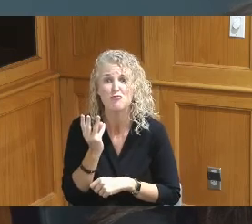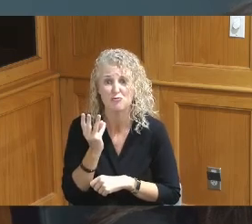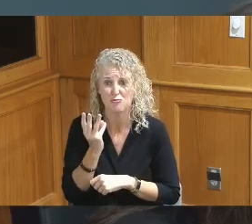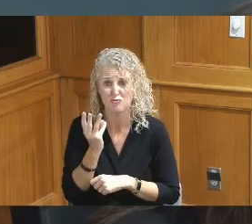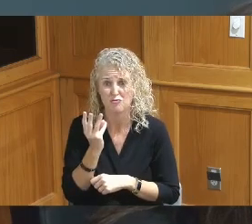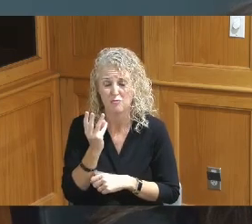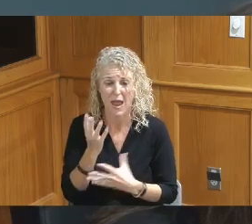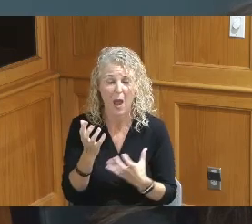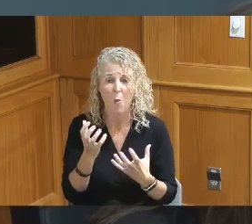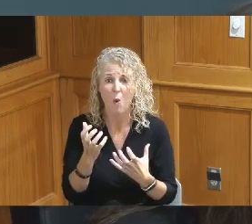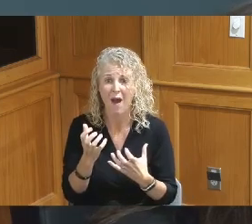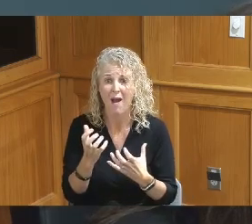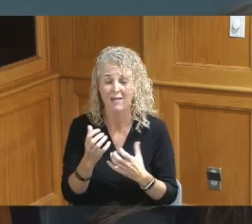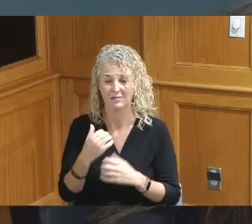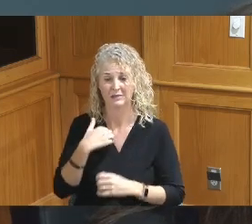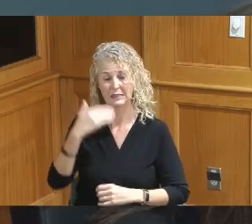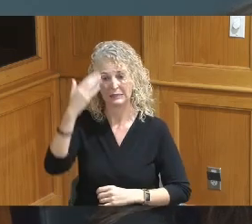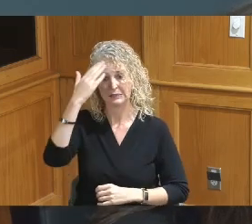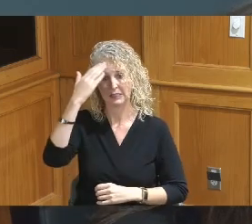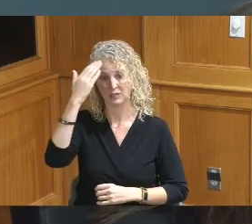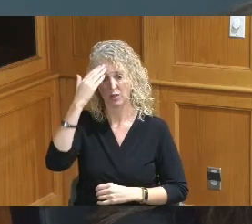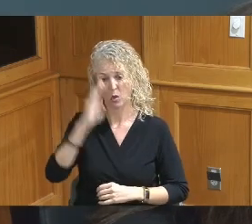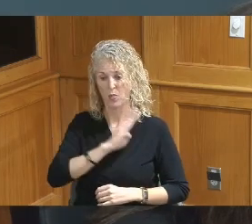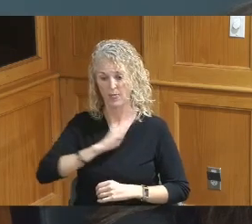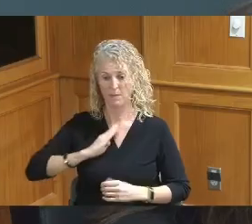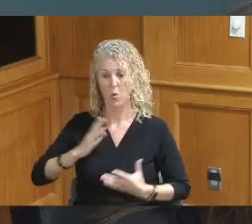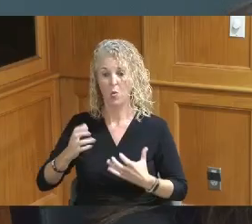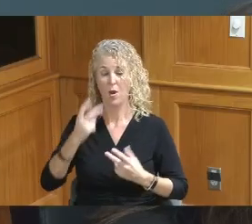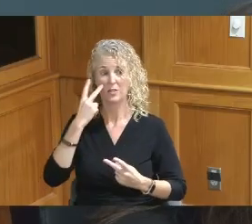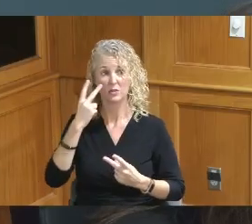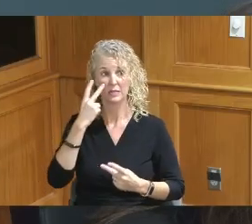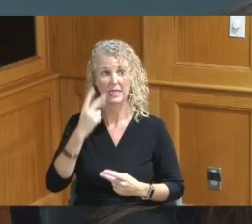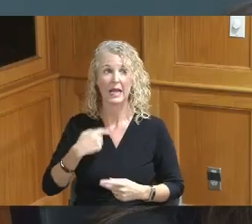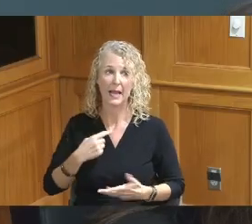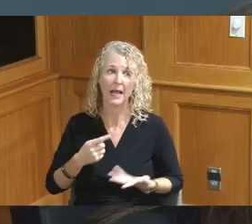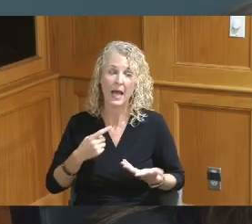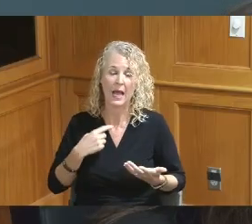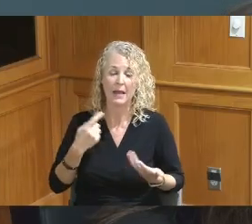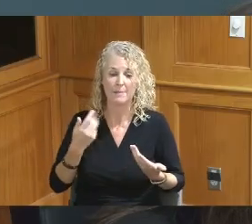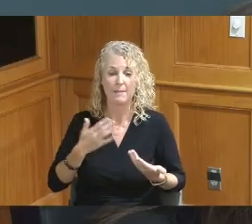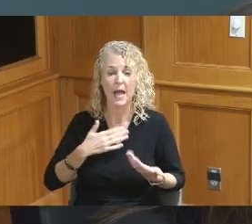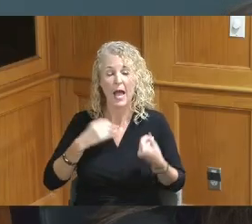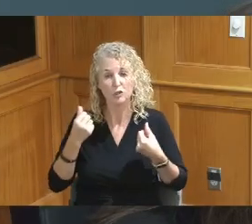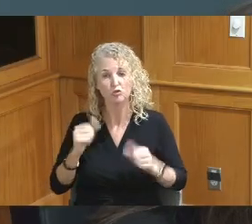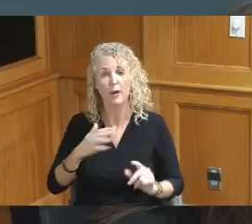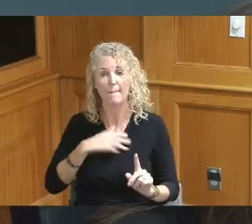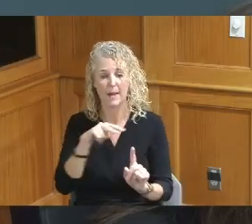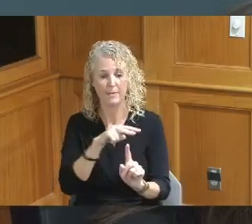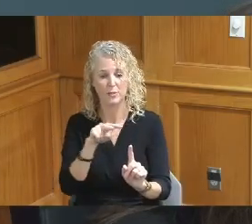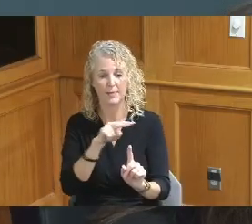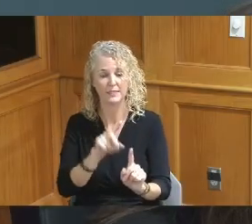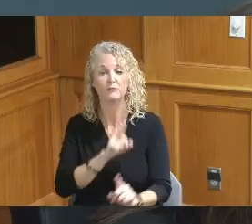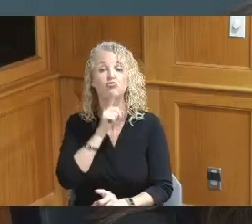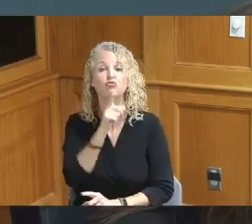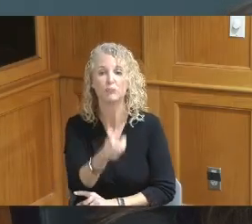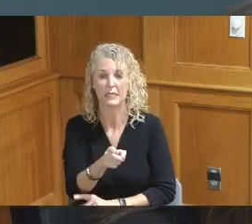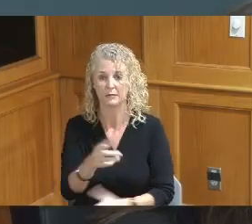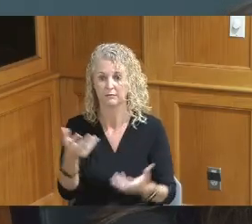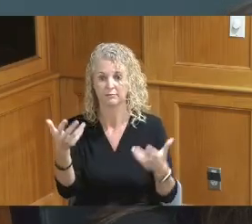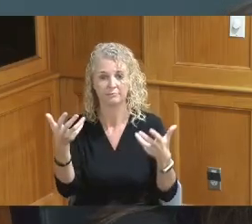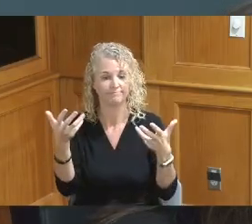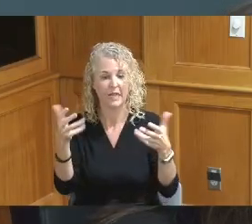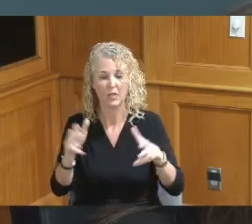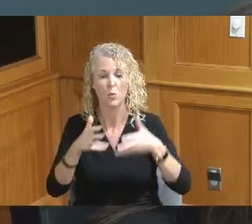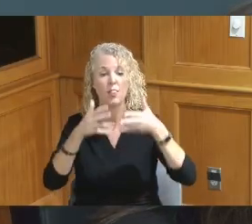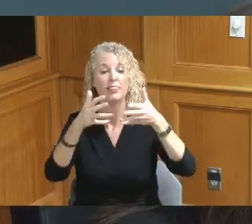desire. And I know it's a desire of the board. I'm realistic, though. I am no way going to leave any money on the